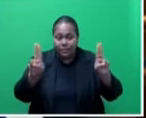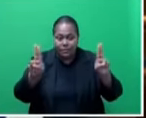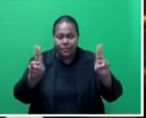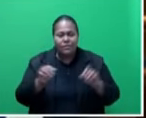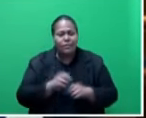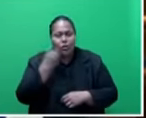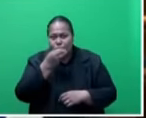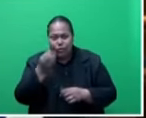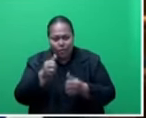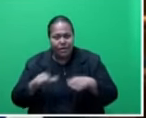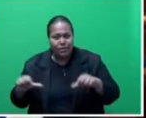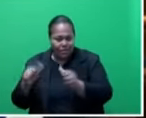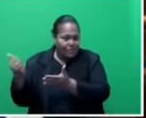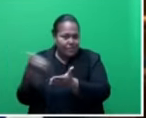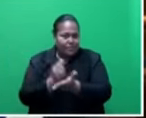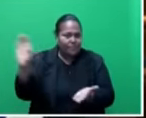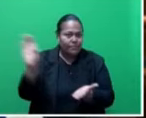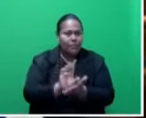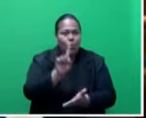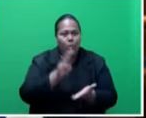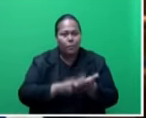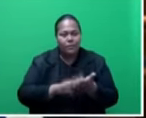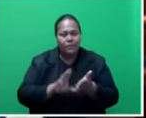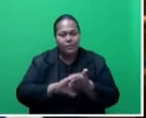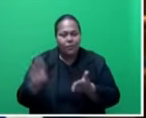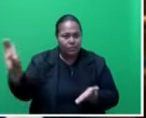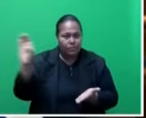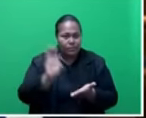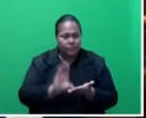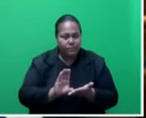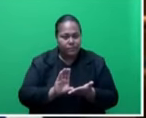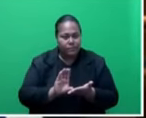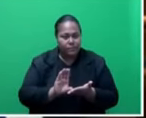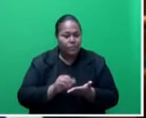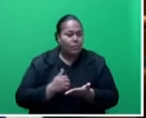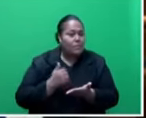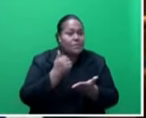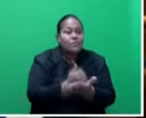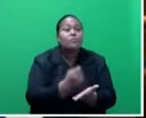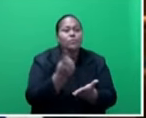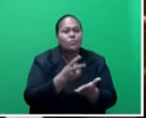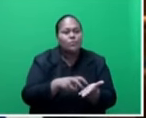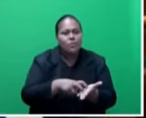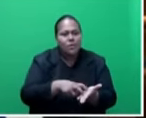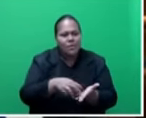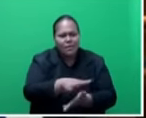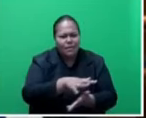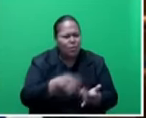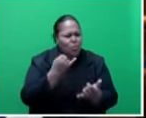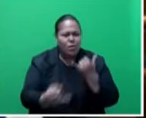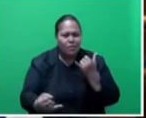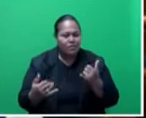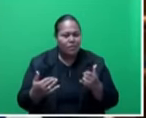Agriculture Organizations have provided us with $1 million Fijian to assist the most vulnerable farming